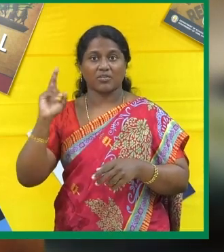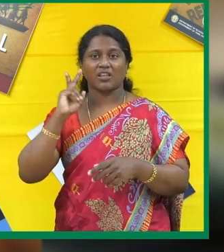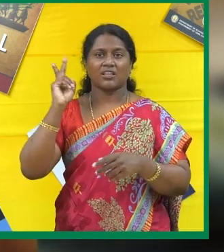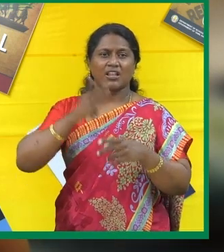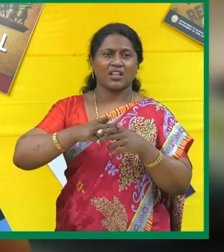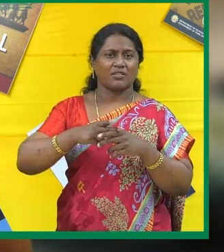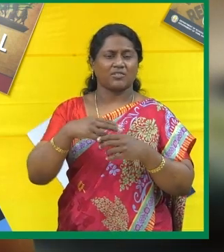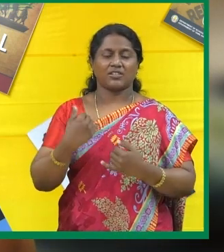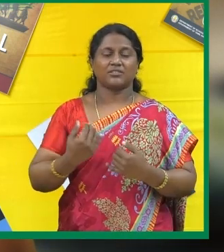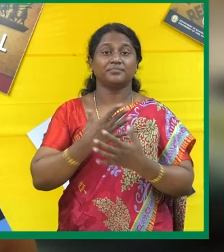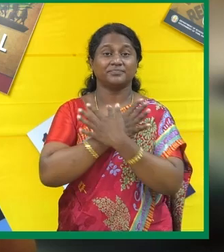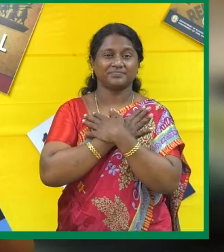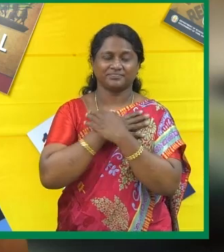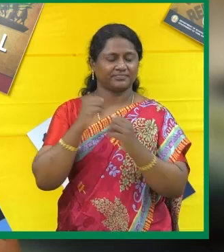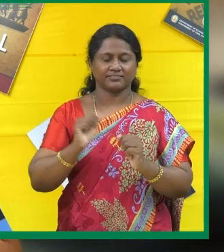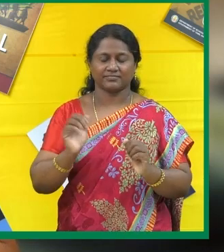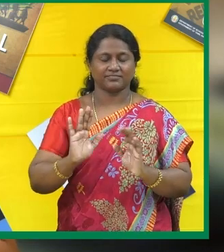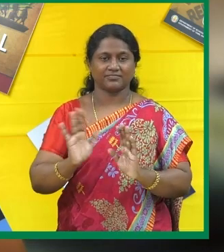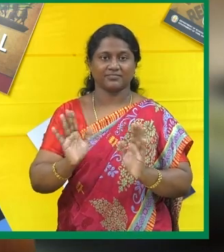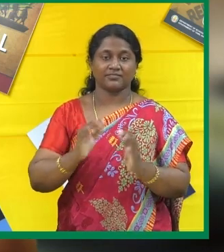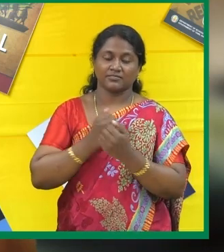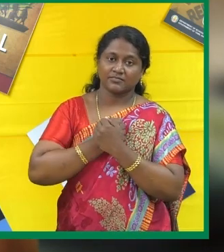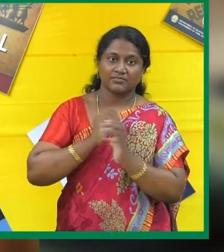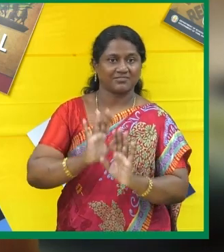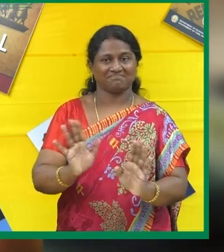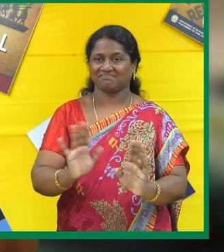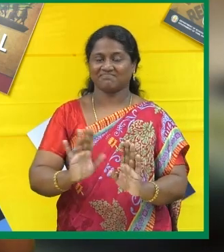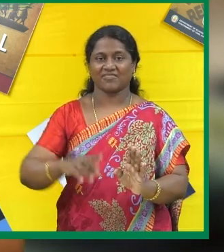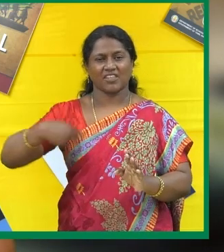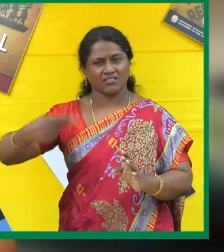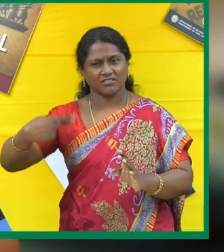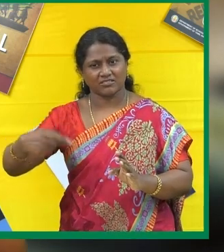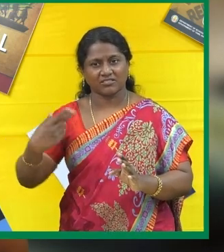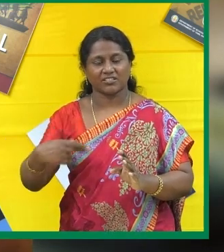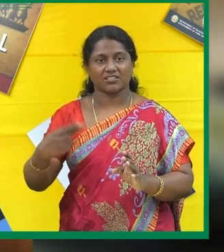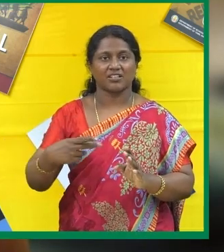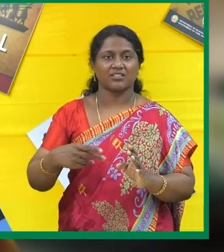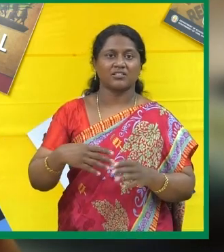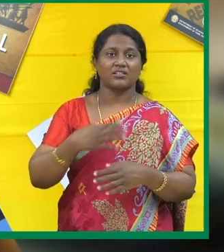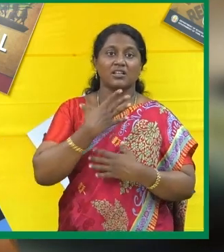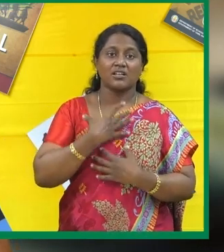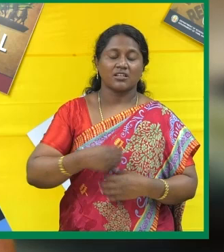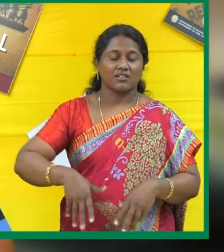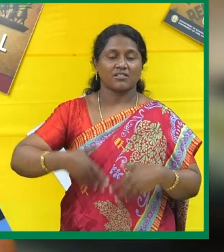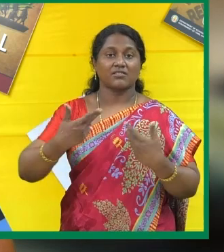with our searches. We have the thirst for knowledge, thirst for gaining a lot of fame and so many prizes,